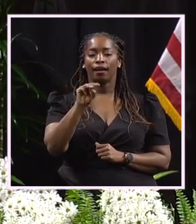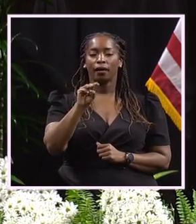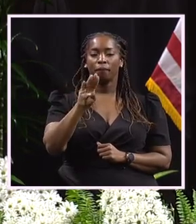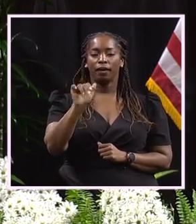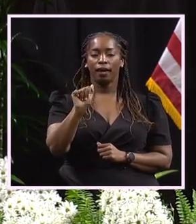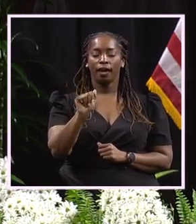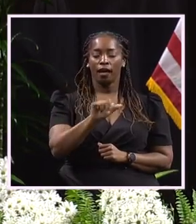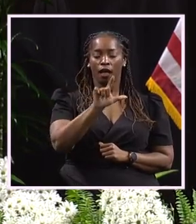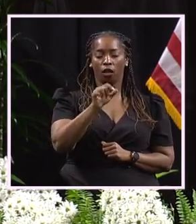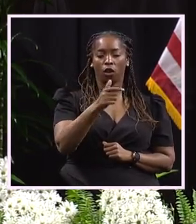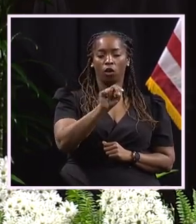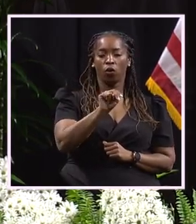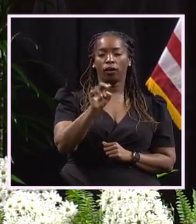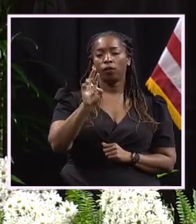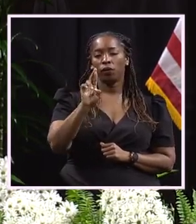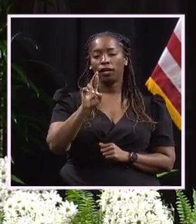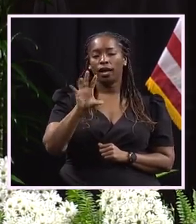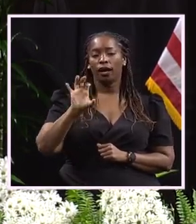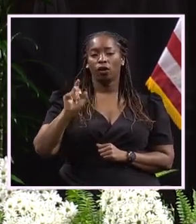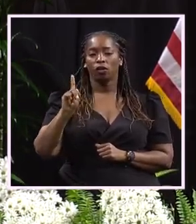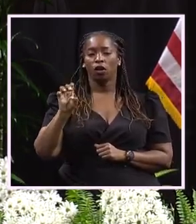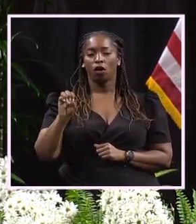Logan Renee Clark.